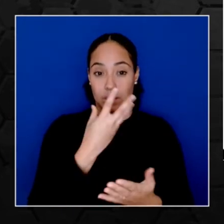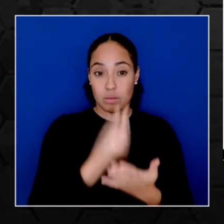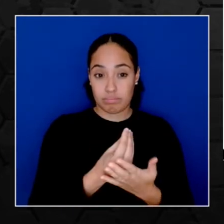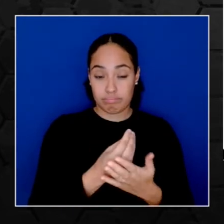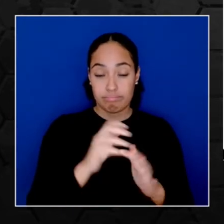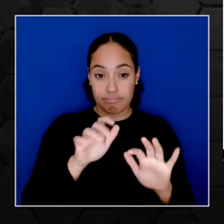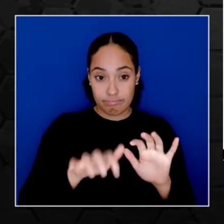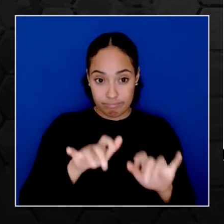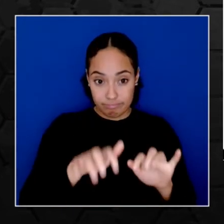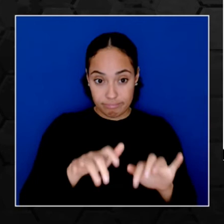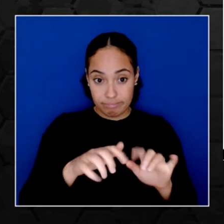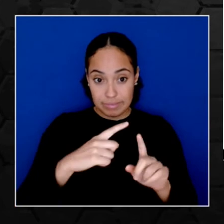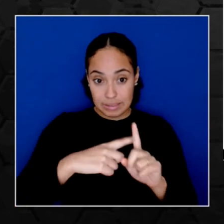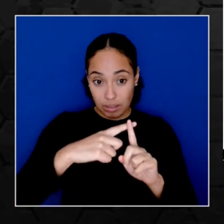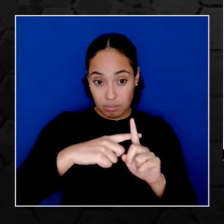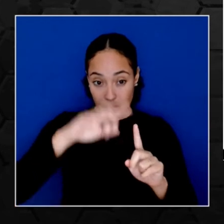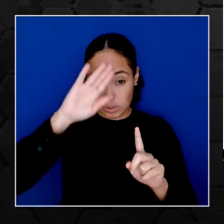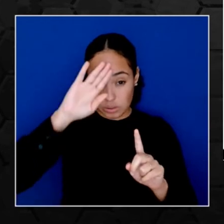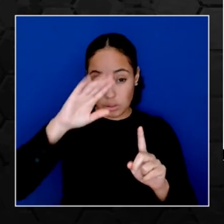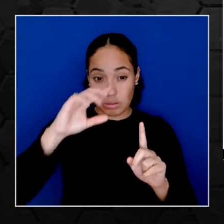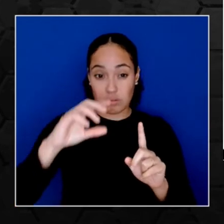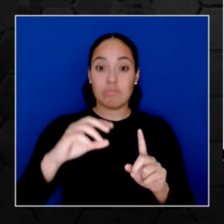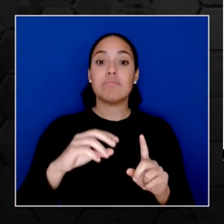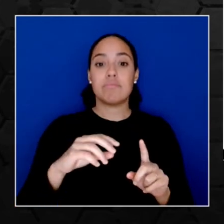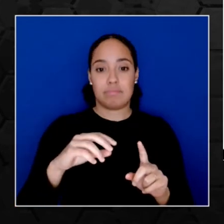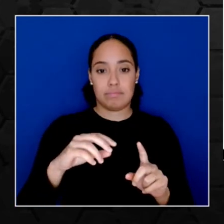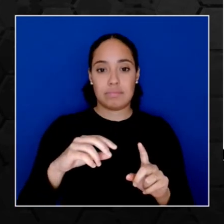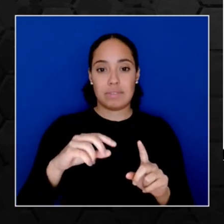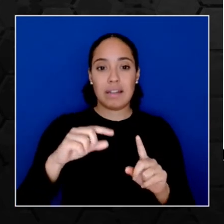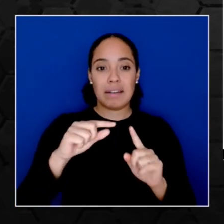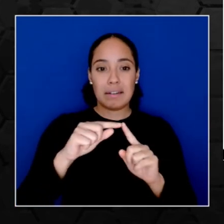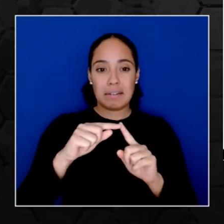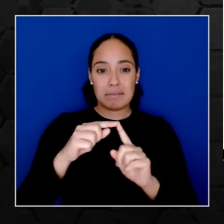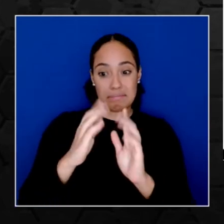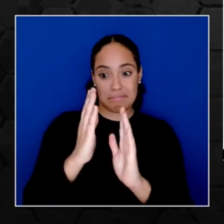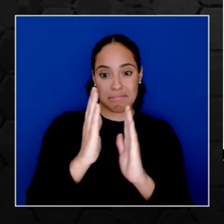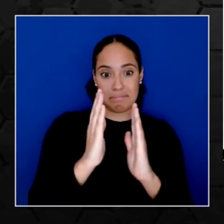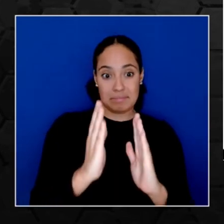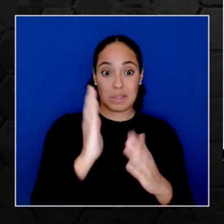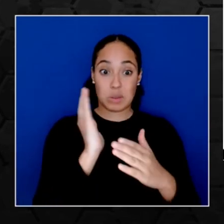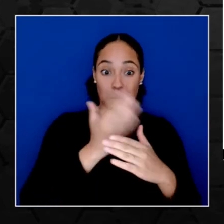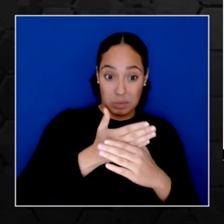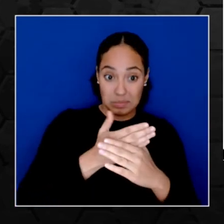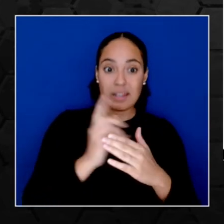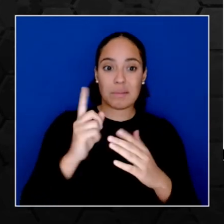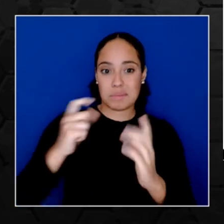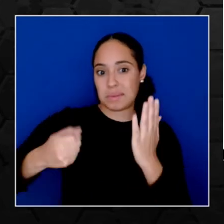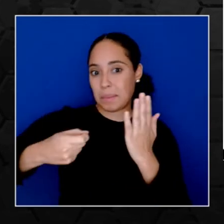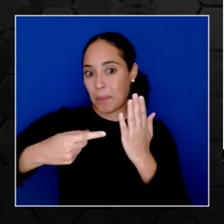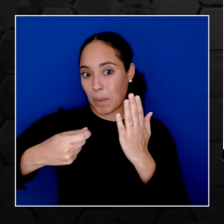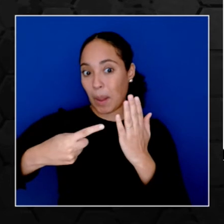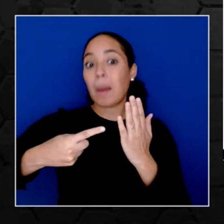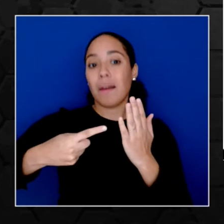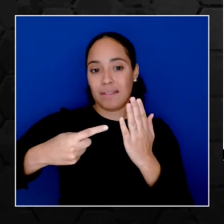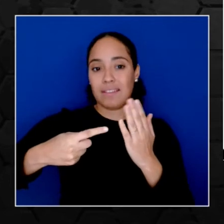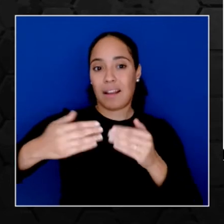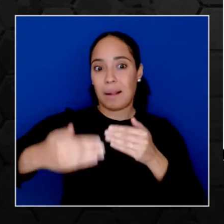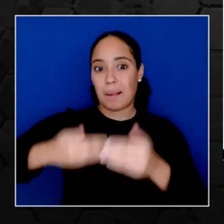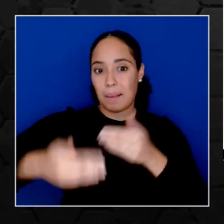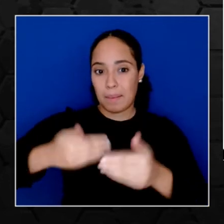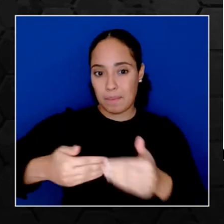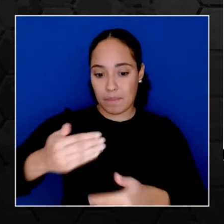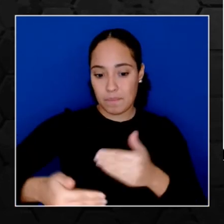is going to get triggered and it will start working in the middle of this scenario. And then if they have already checked their